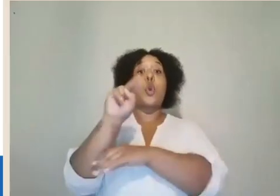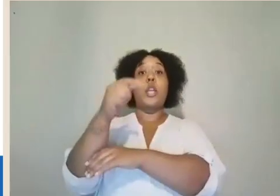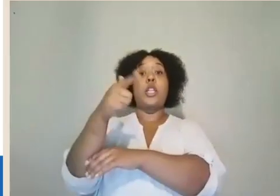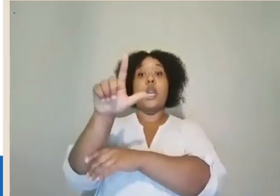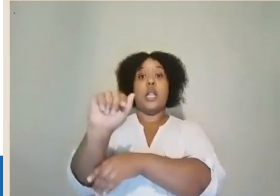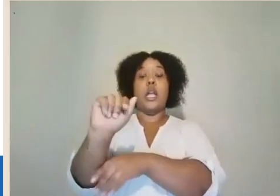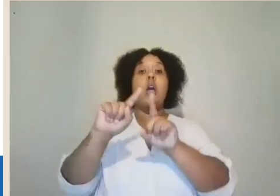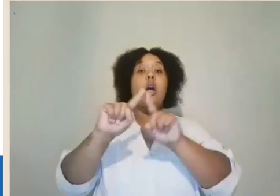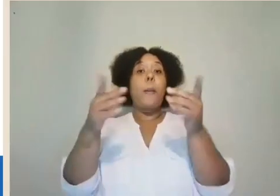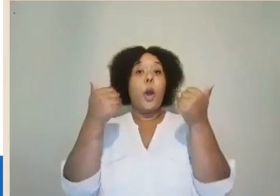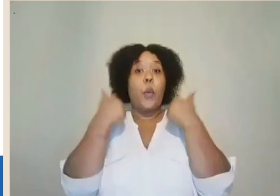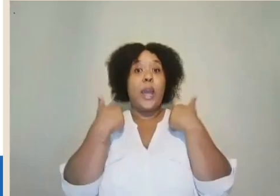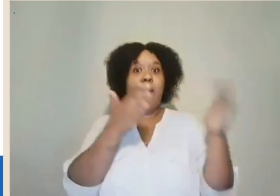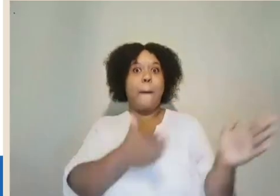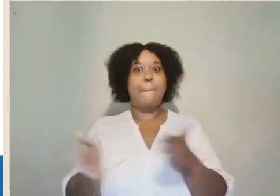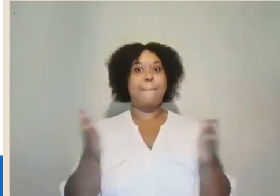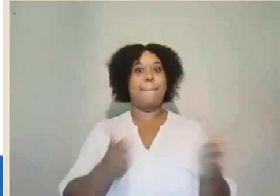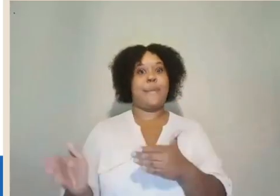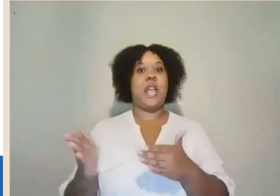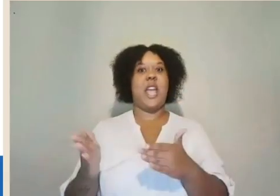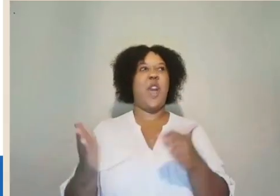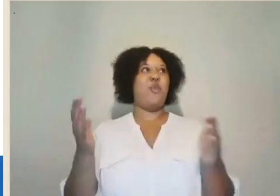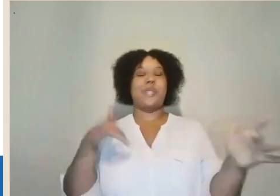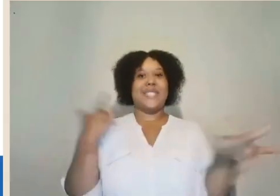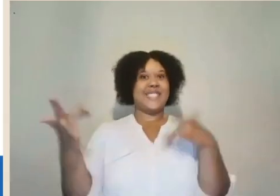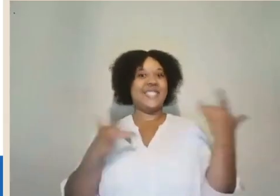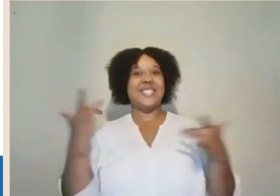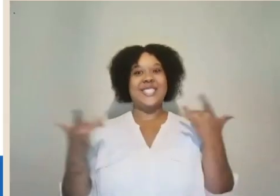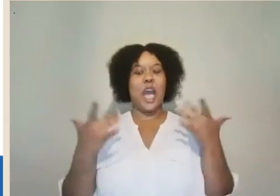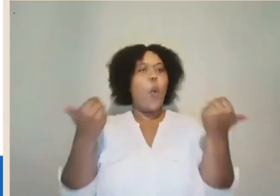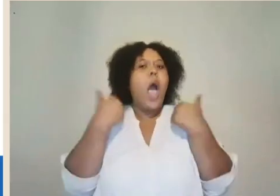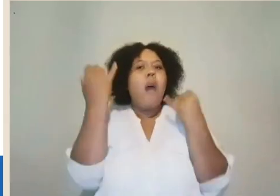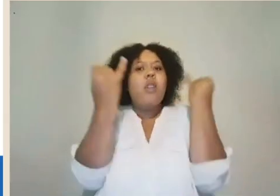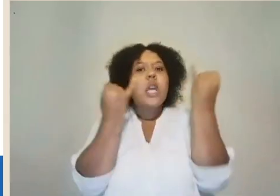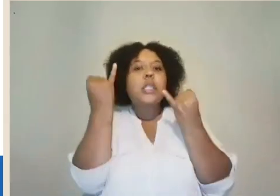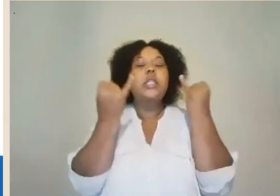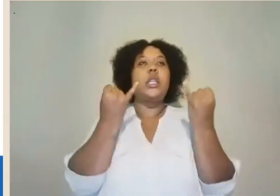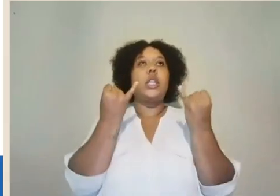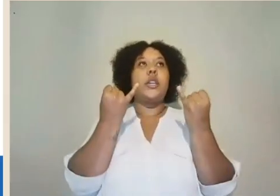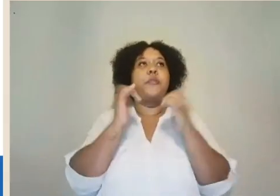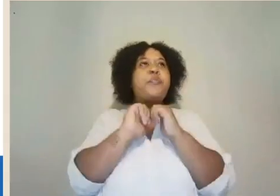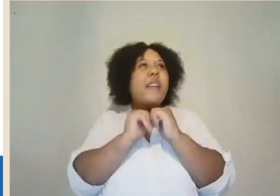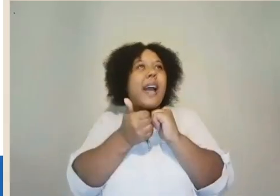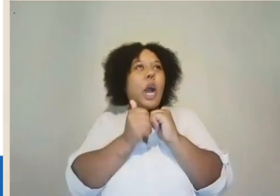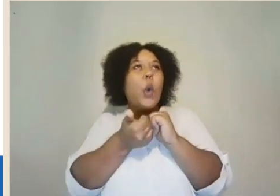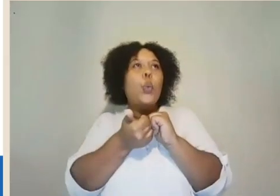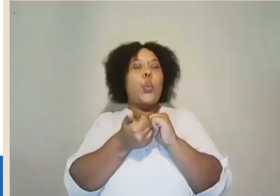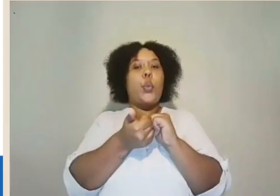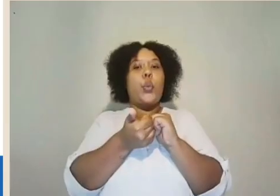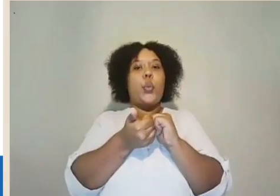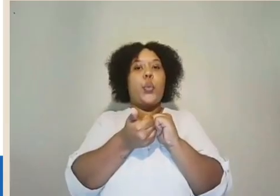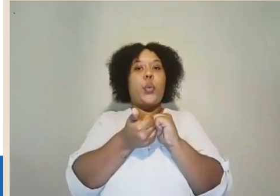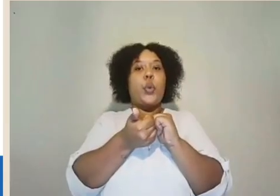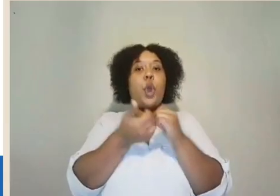have a plan going on here, which is super exciting, right? So we have an idea about how we would actually